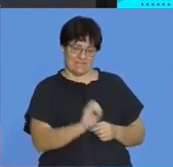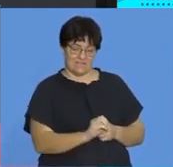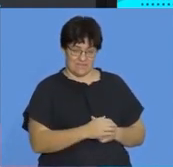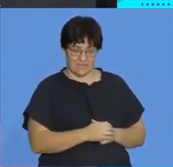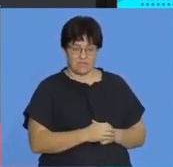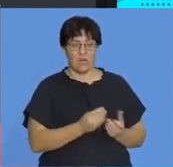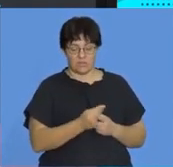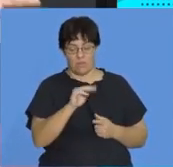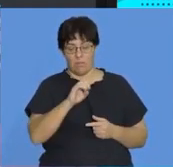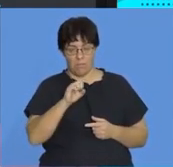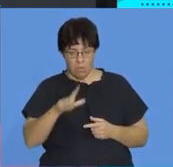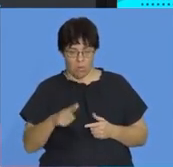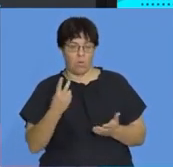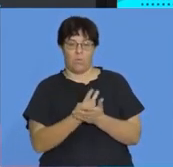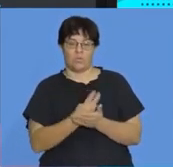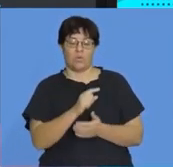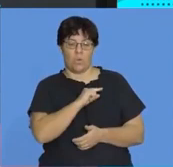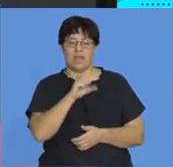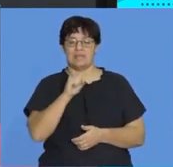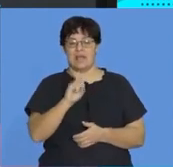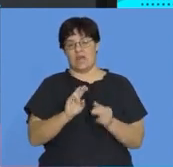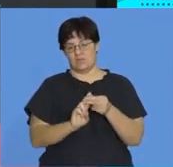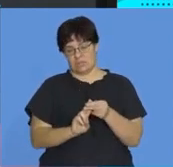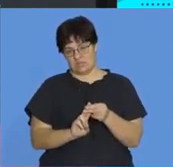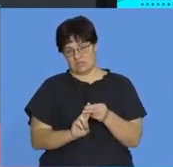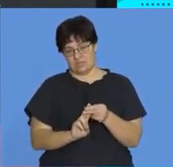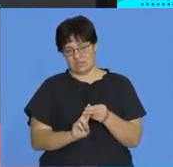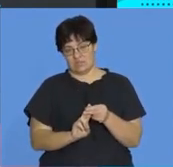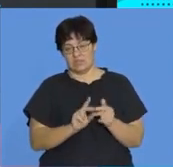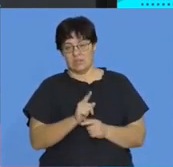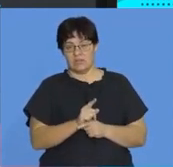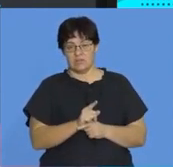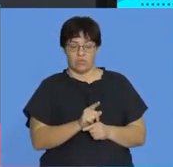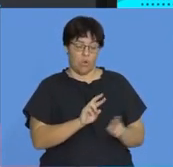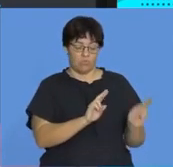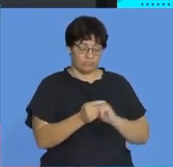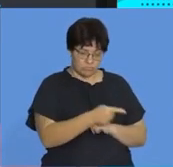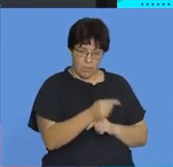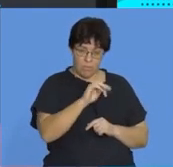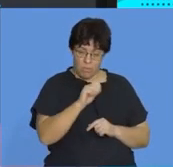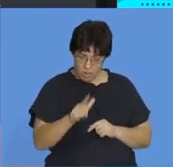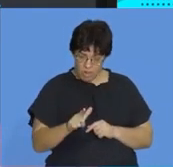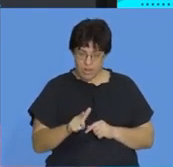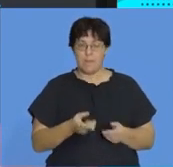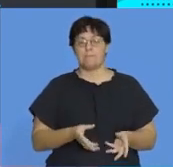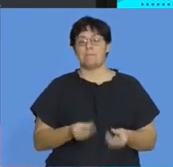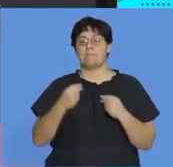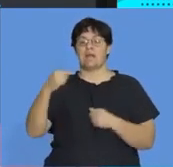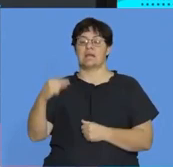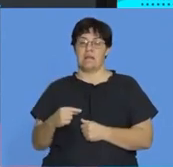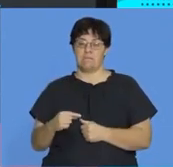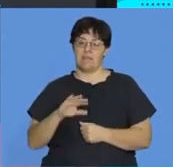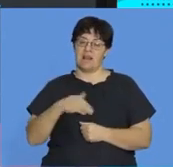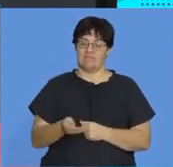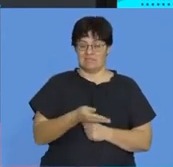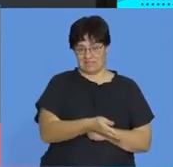Then we always work in moles because that's the SI unit of quantity of matter. So we can change the unreacted moles to actually determine